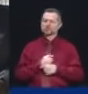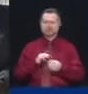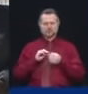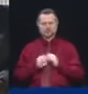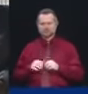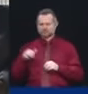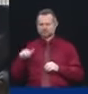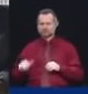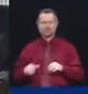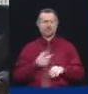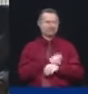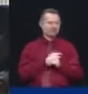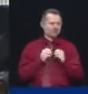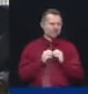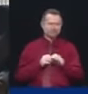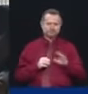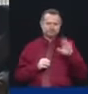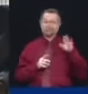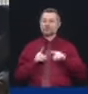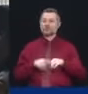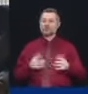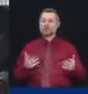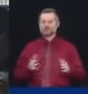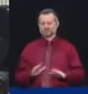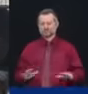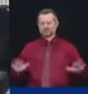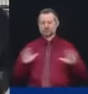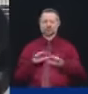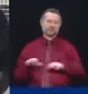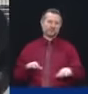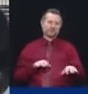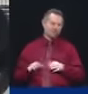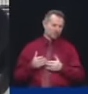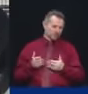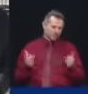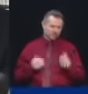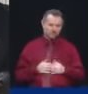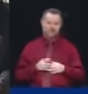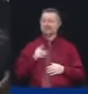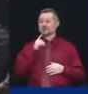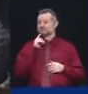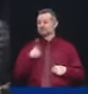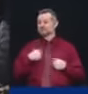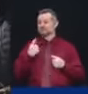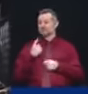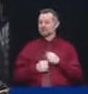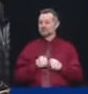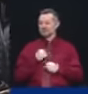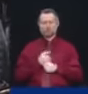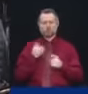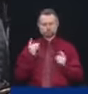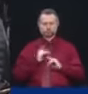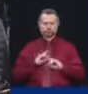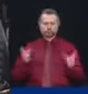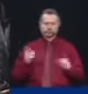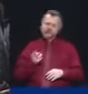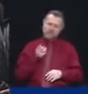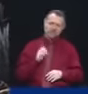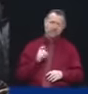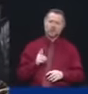do. As hellacious as this has been, as complicated as